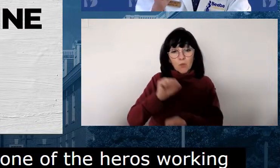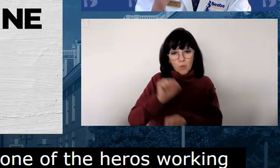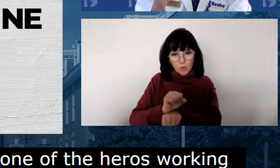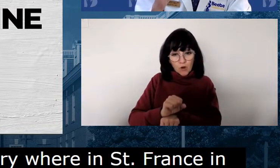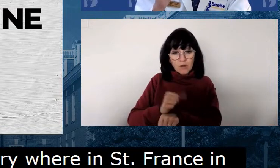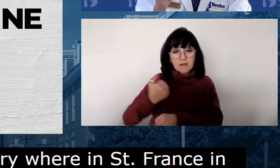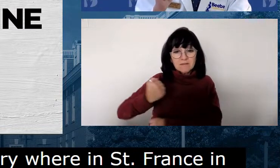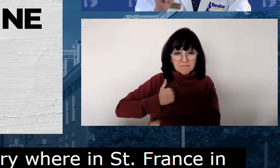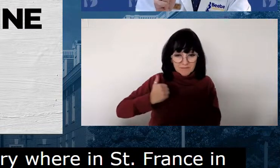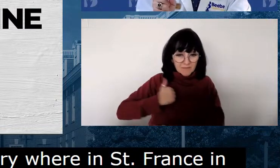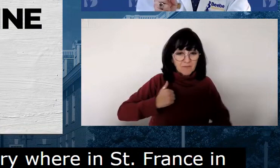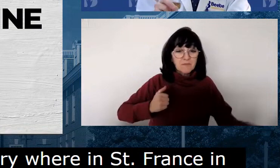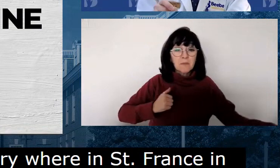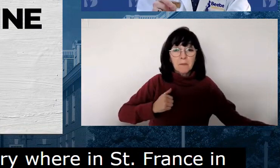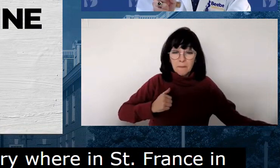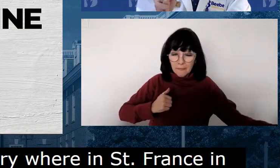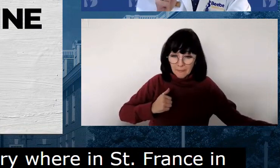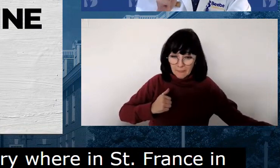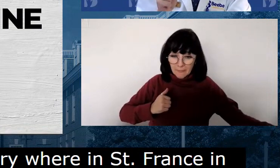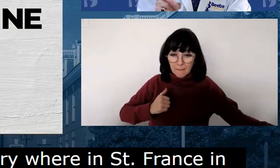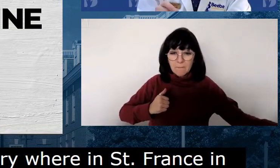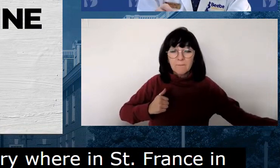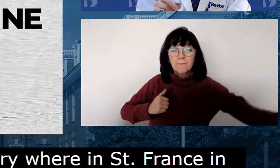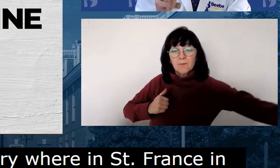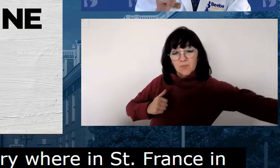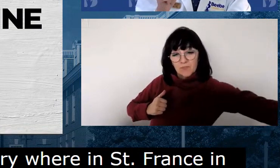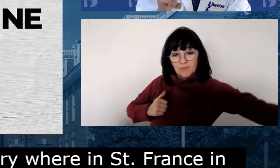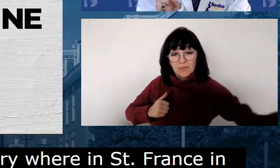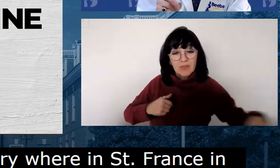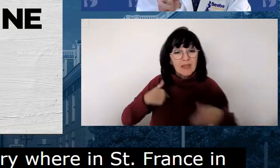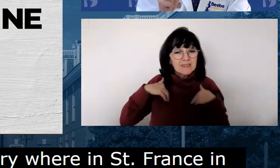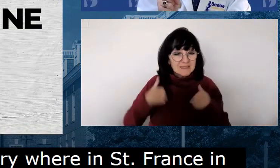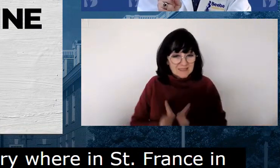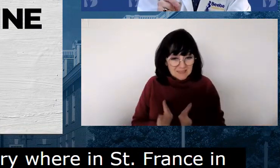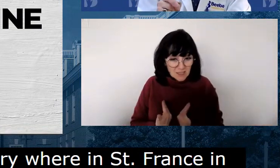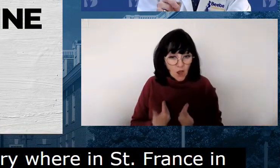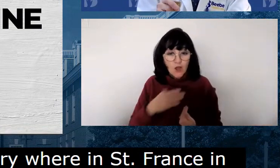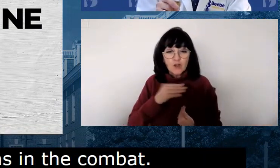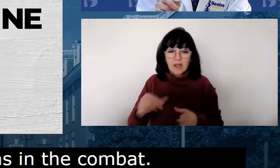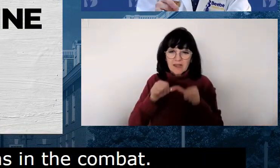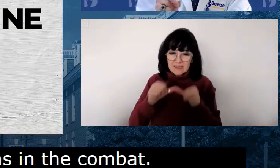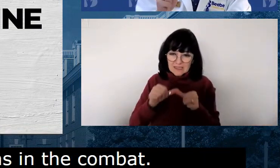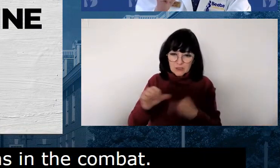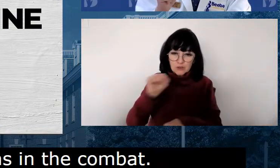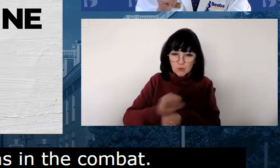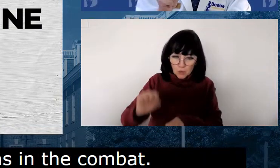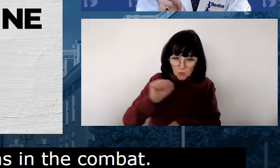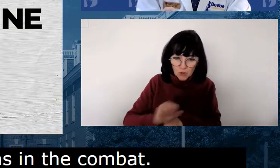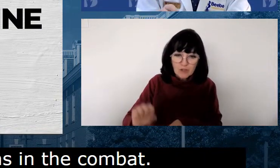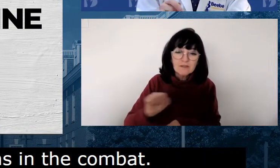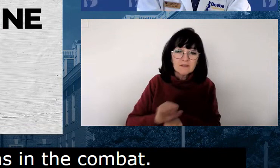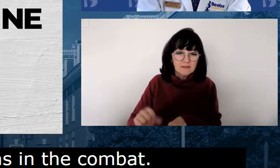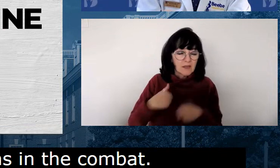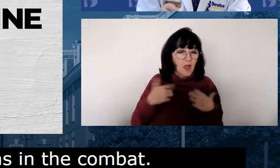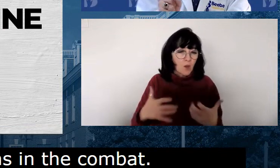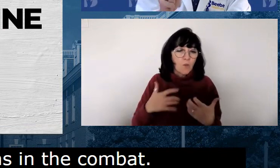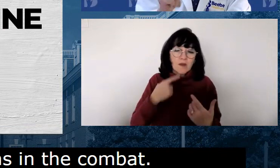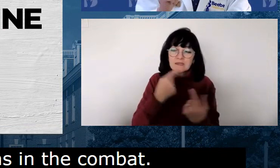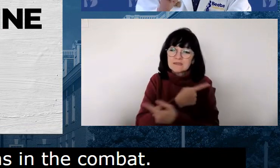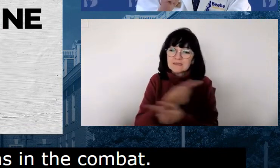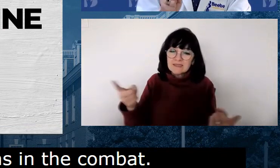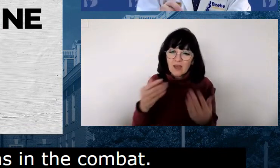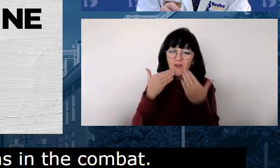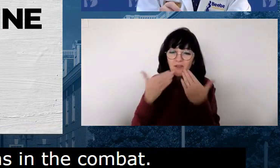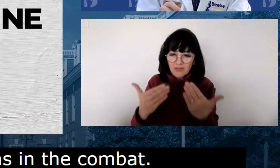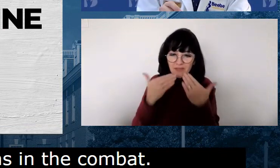of having to be on the front line are just tired, but they're continuing to do the work. And I just want to say thank you to everybody.